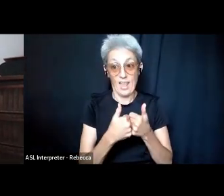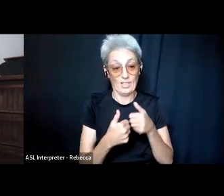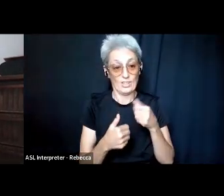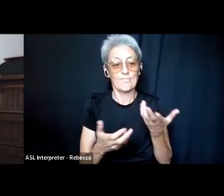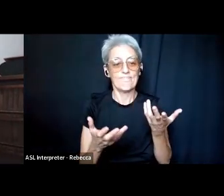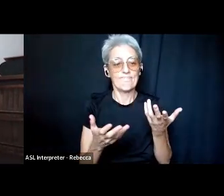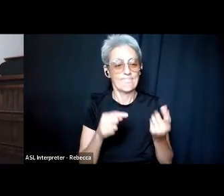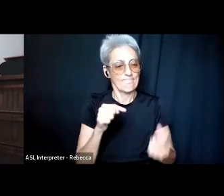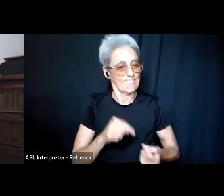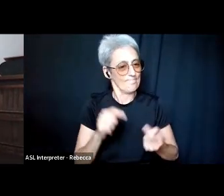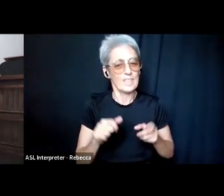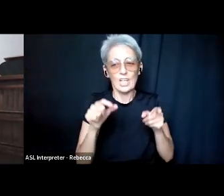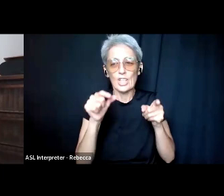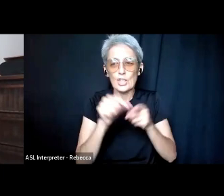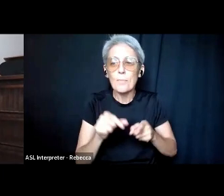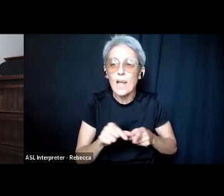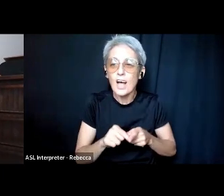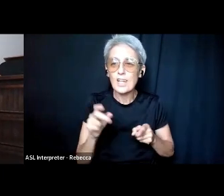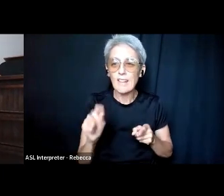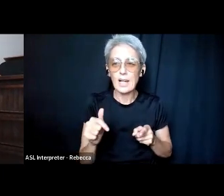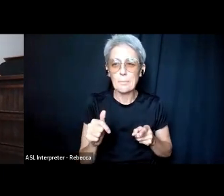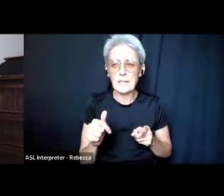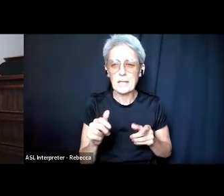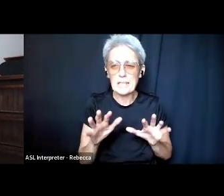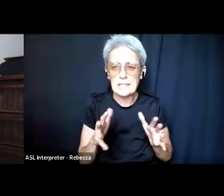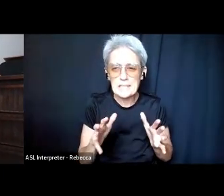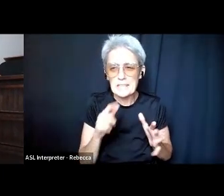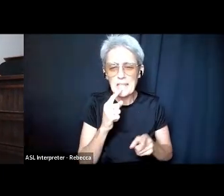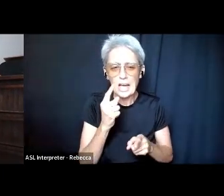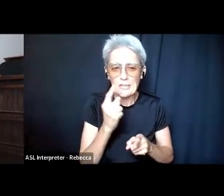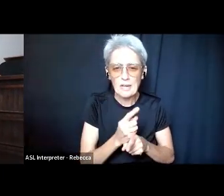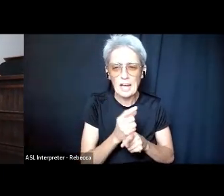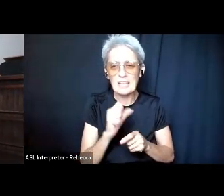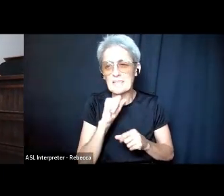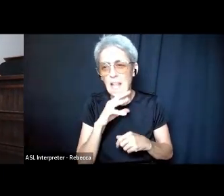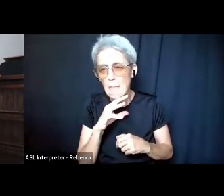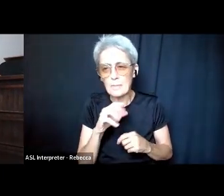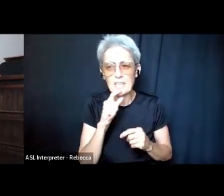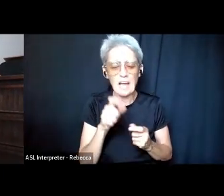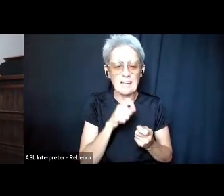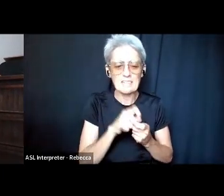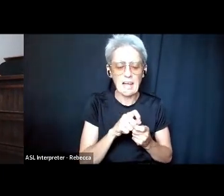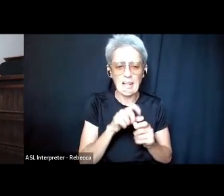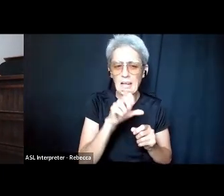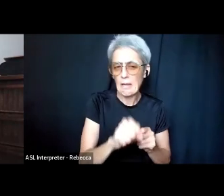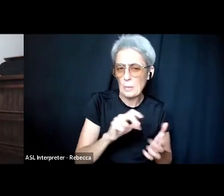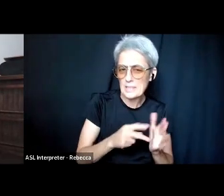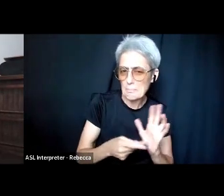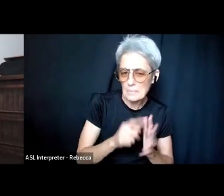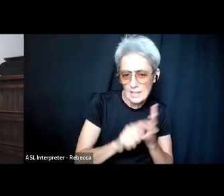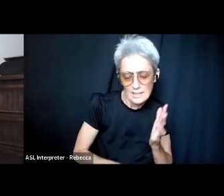of slippery and a little sloppy, frankly. But basically, there are 3, maybe 4